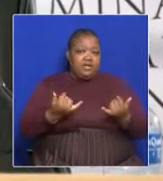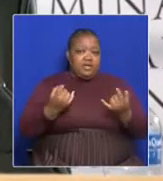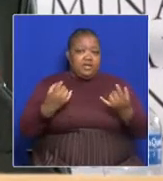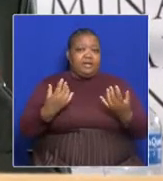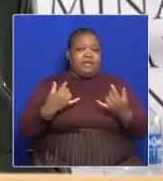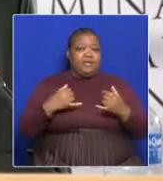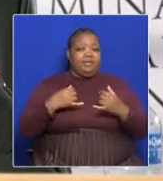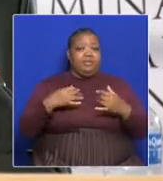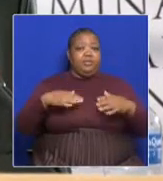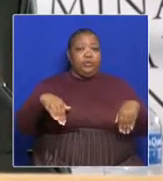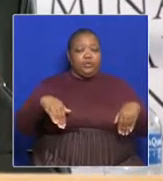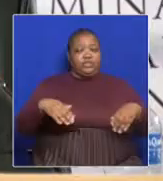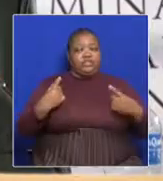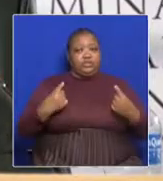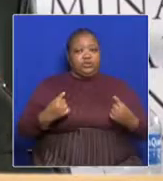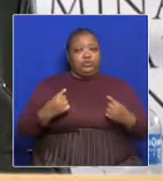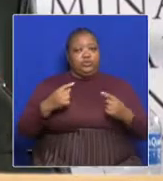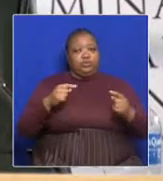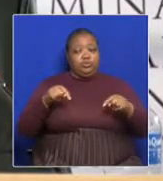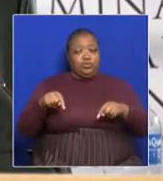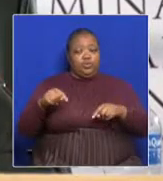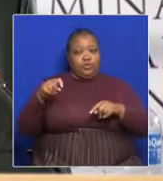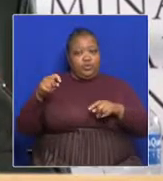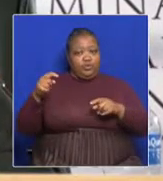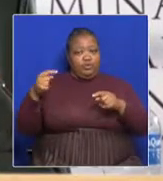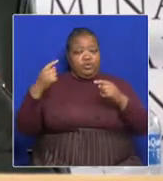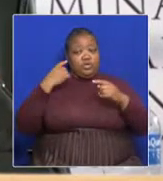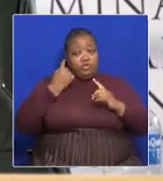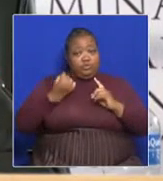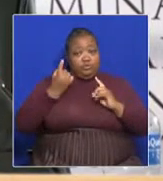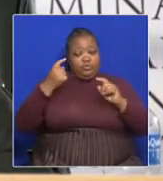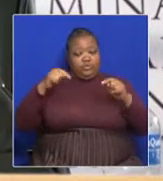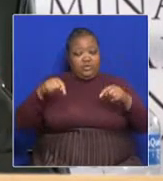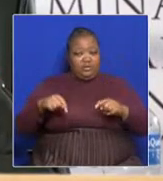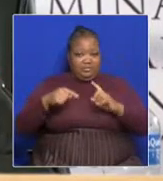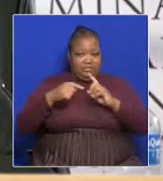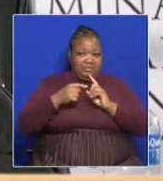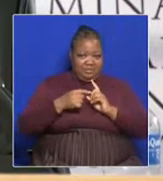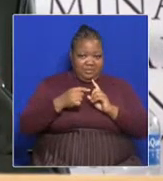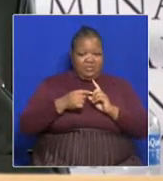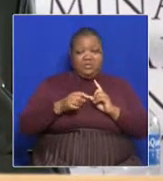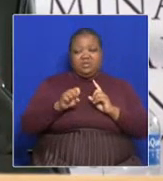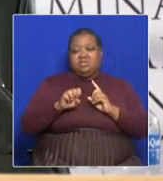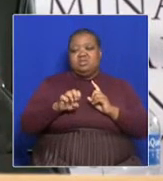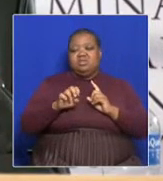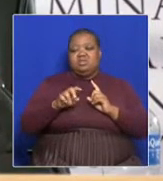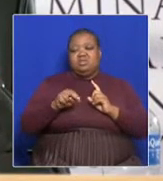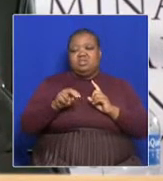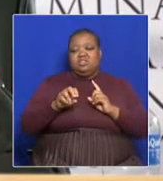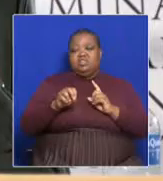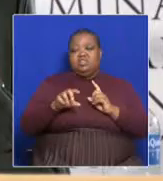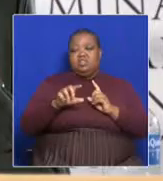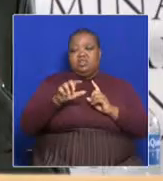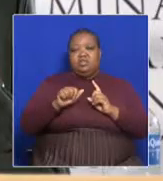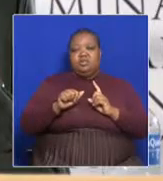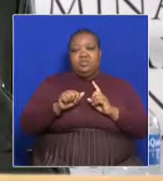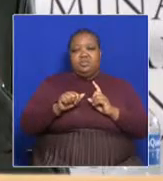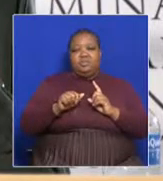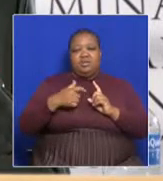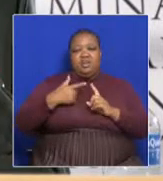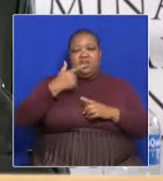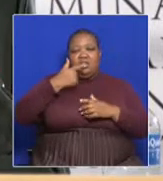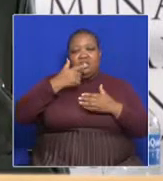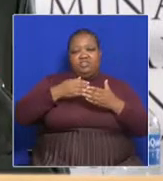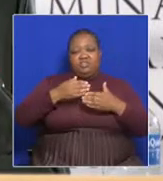If General Sinona appears tomorrow, it will only be after perhaps lunch, because we have